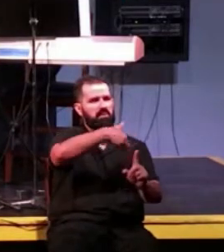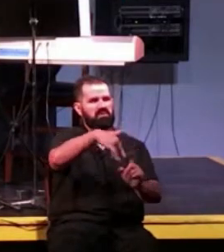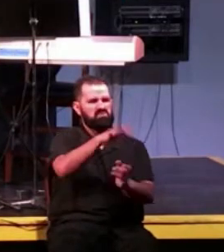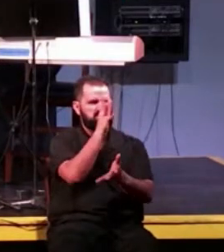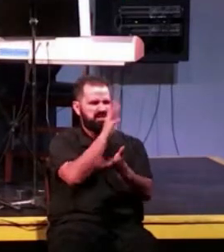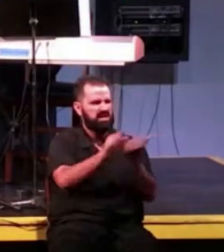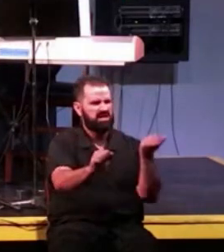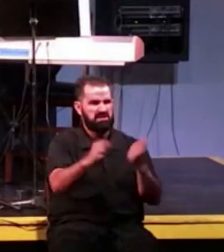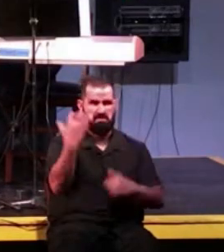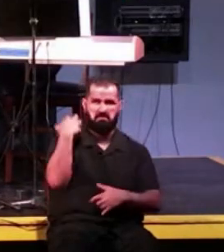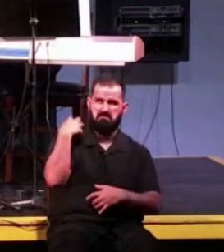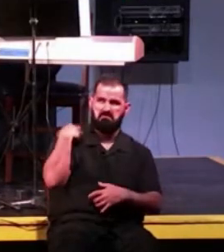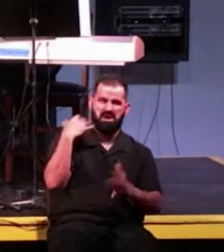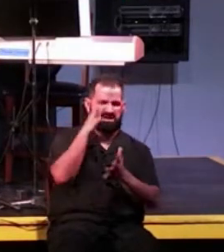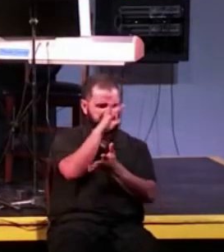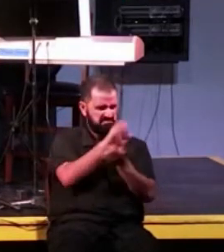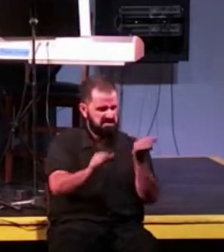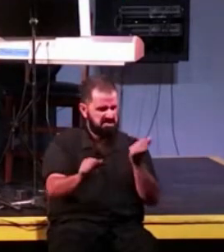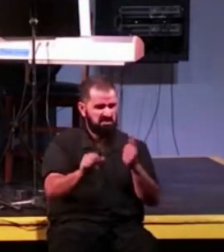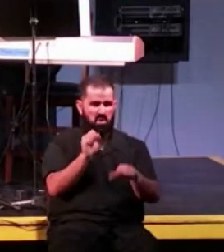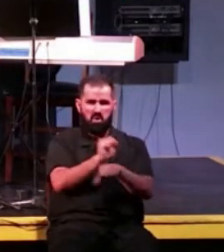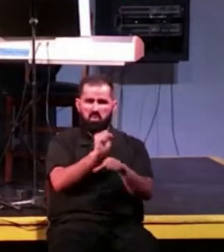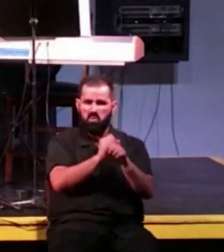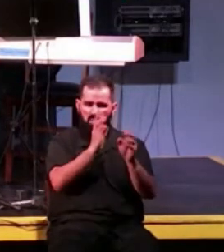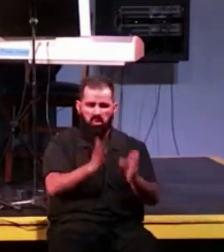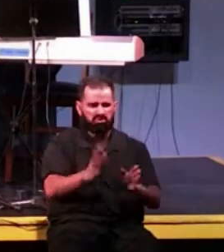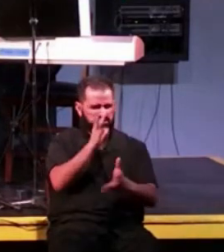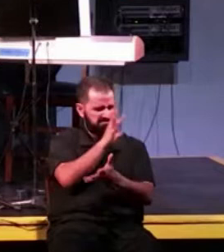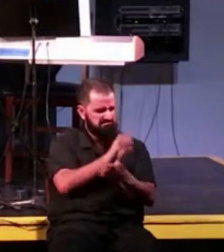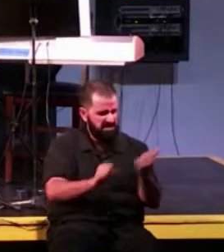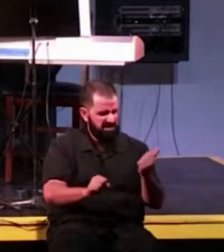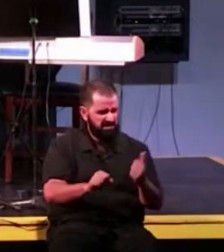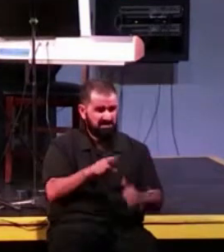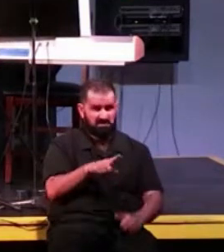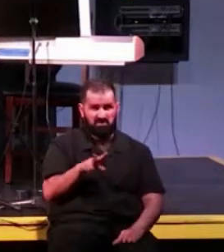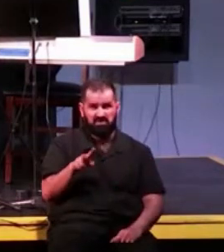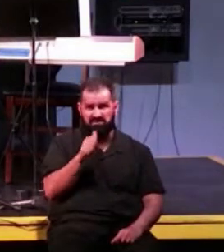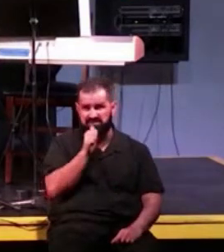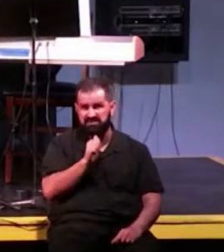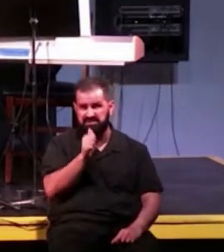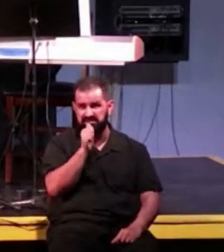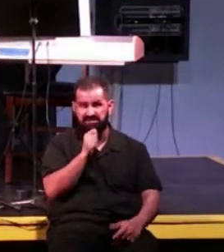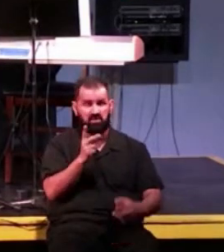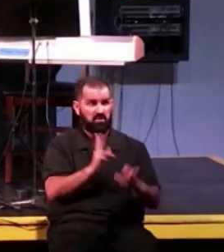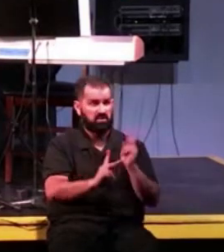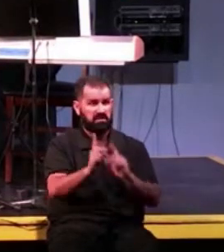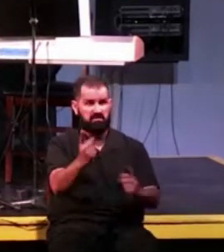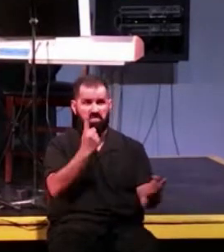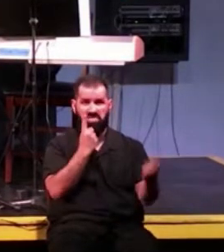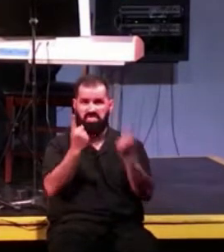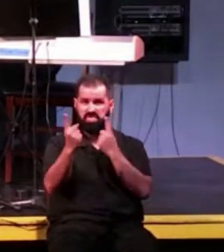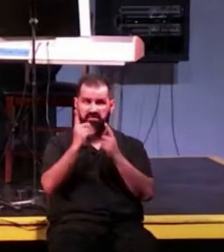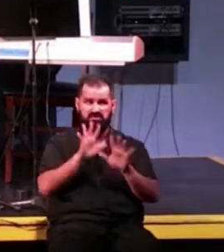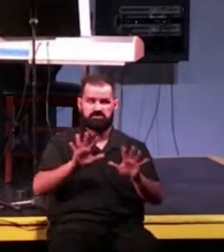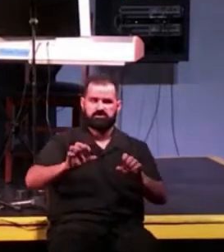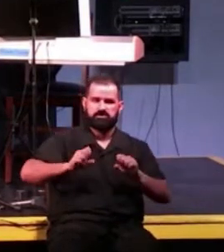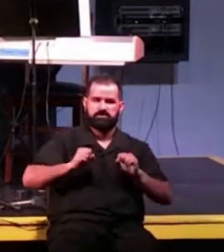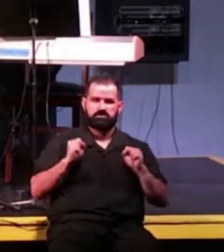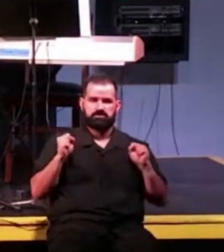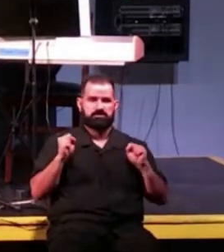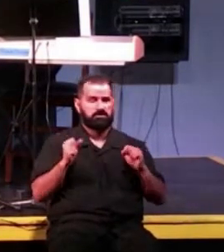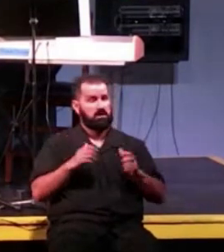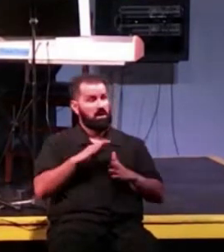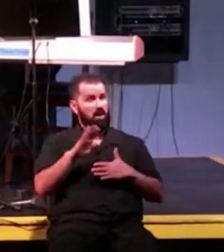ruthless boss and ruthless employees who have to deal with ruthless customers. All throughout